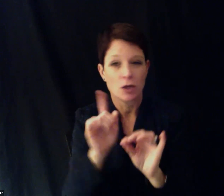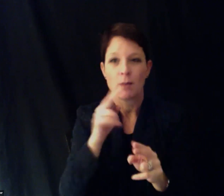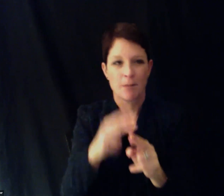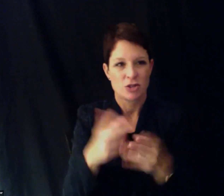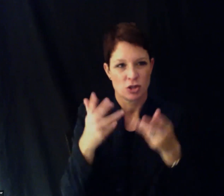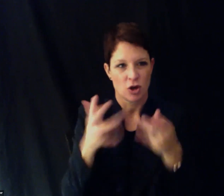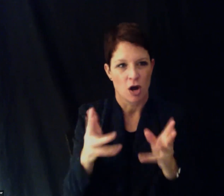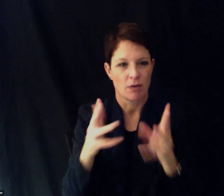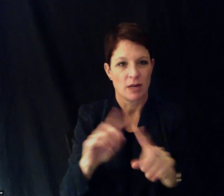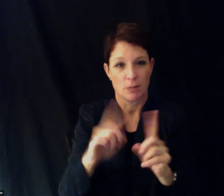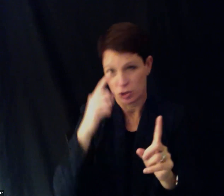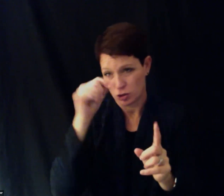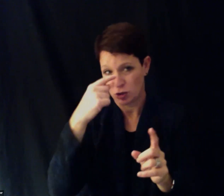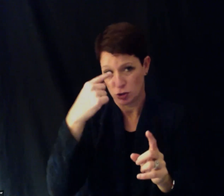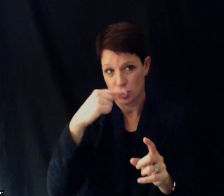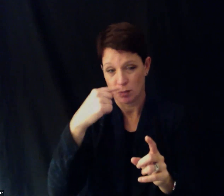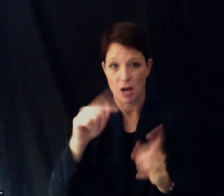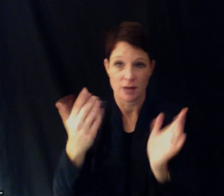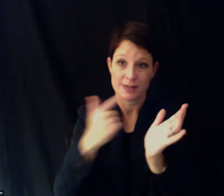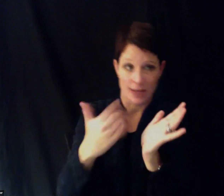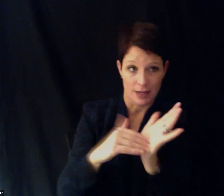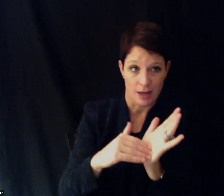beginning of the presentation, but it's worth saying again.